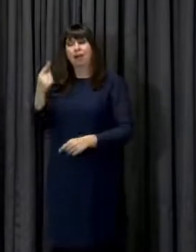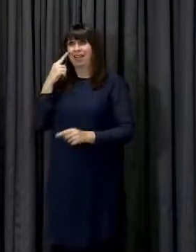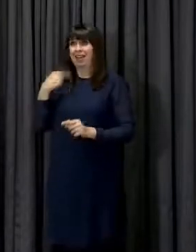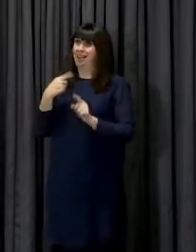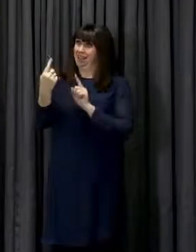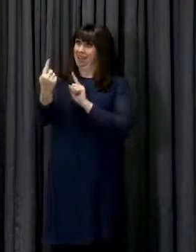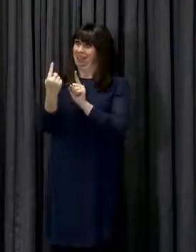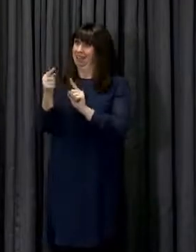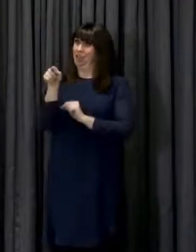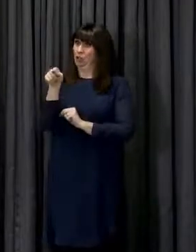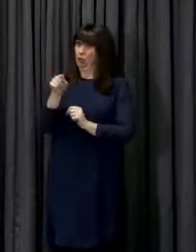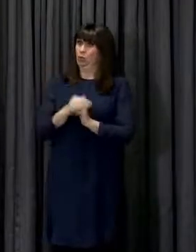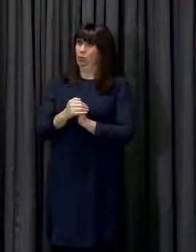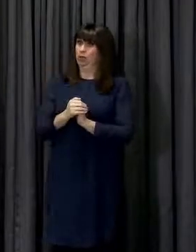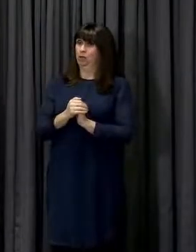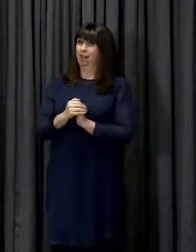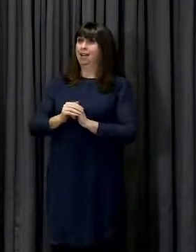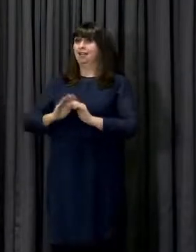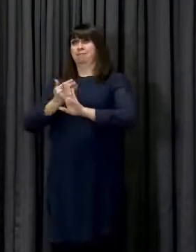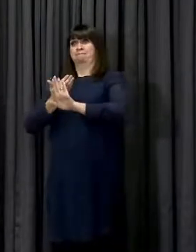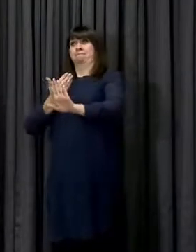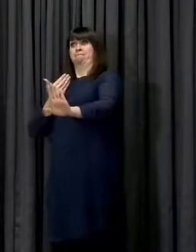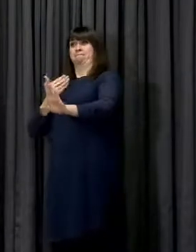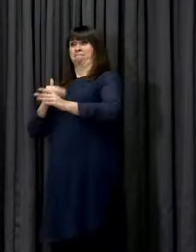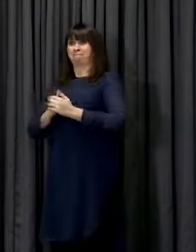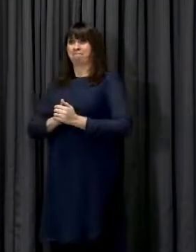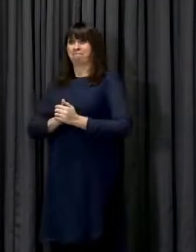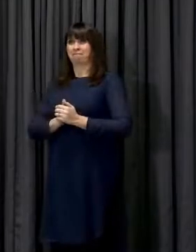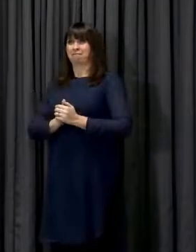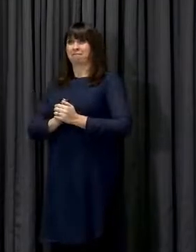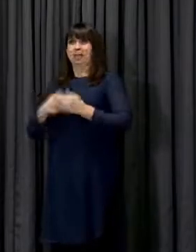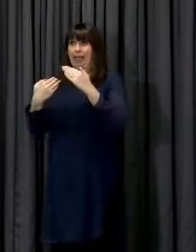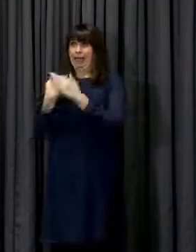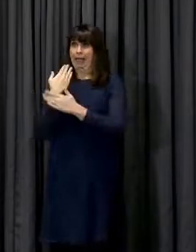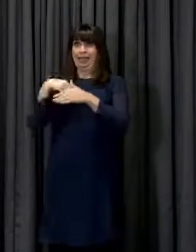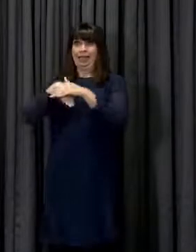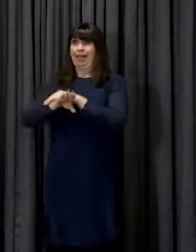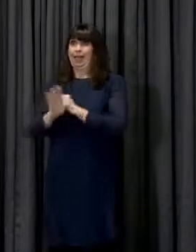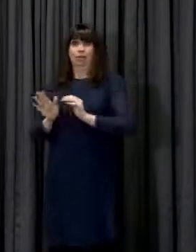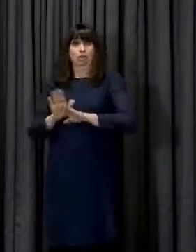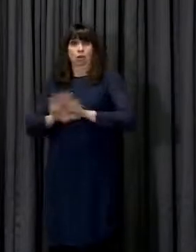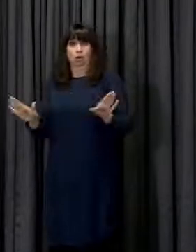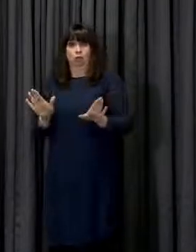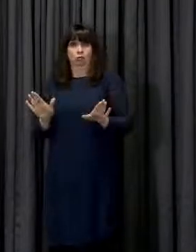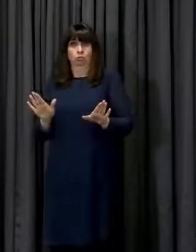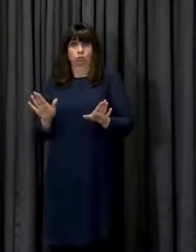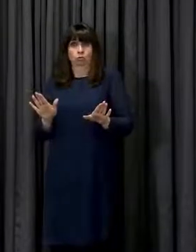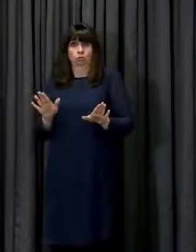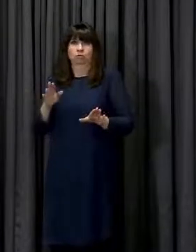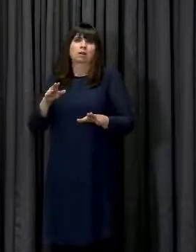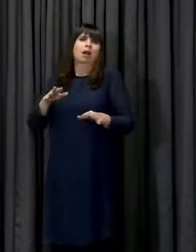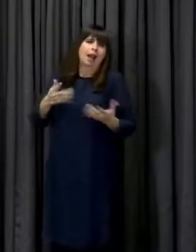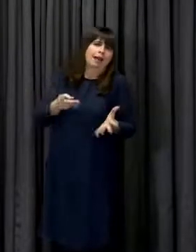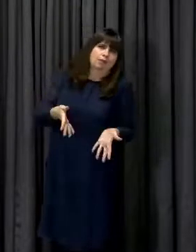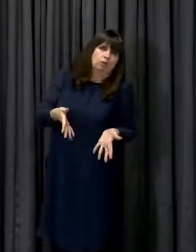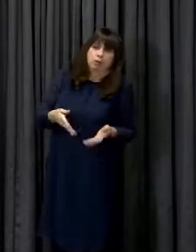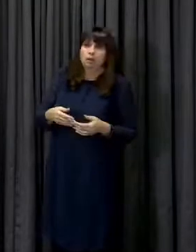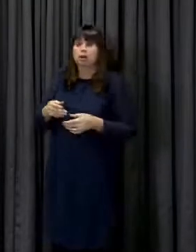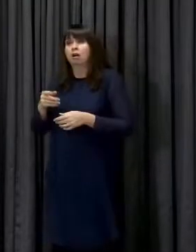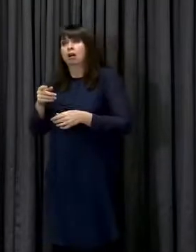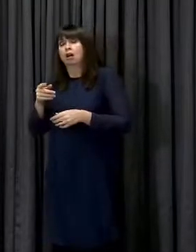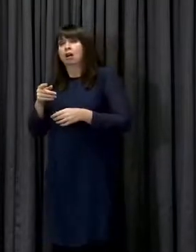of time, not to have sustained mixing with other people indoors if at all possible, to make sure that the spaces that we're in are